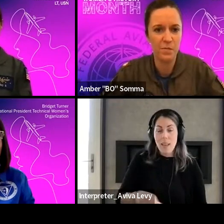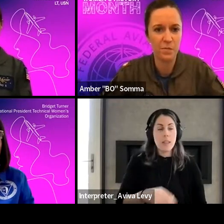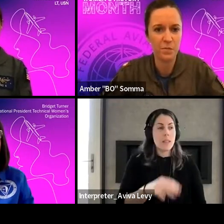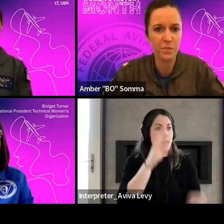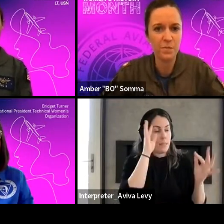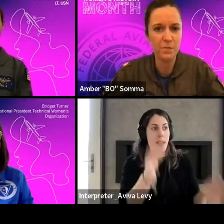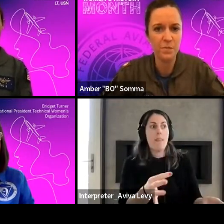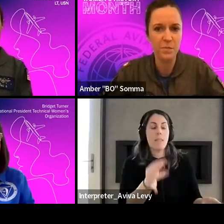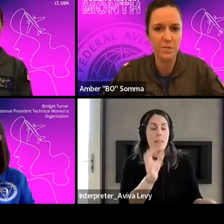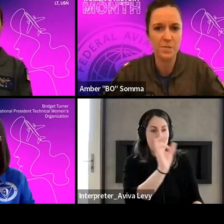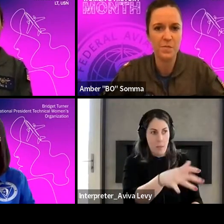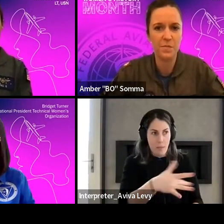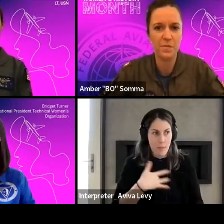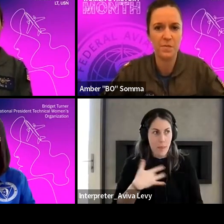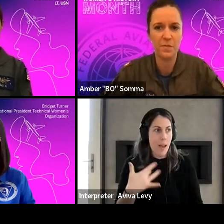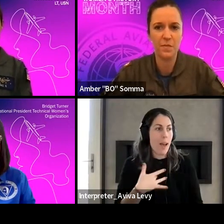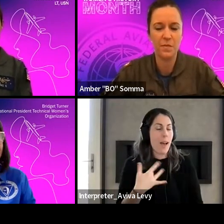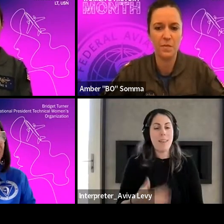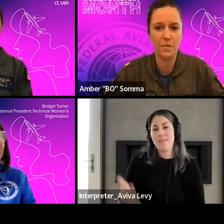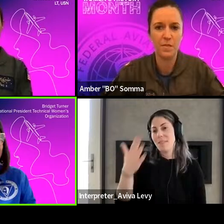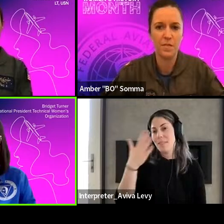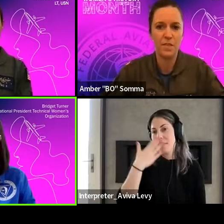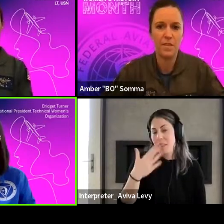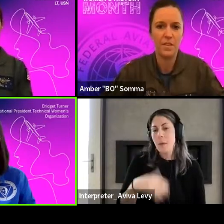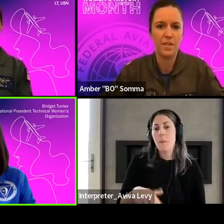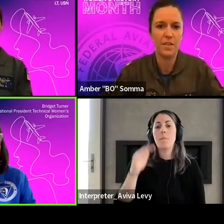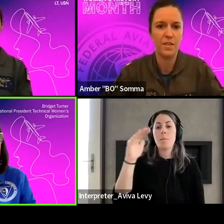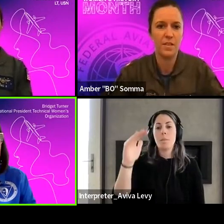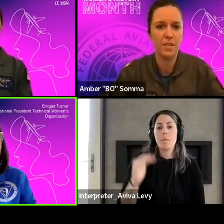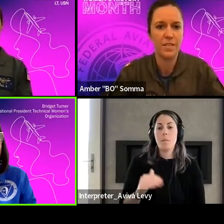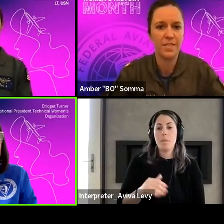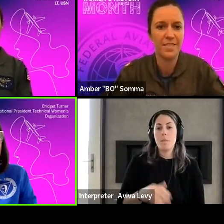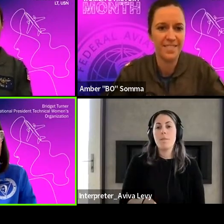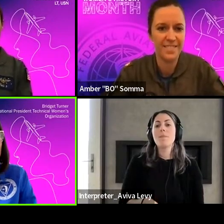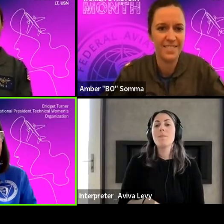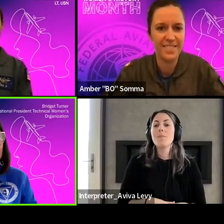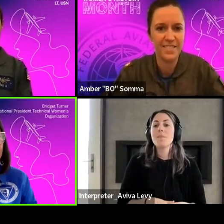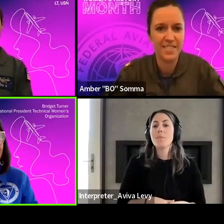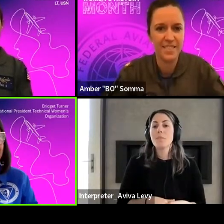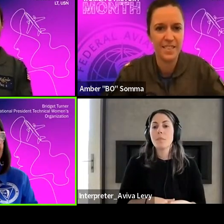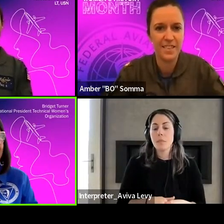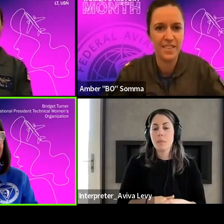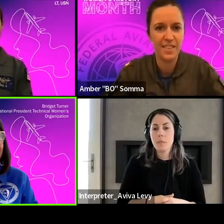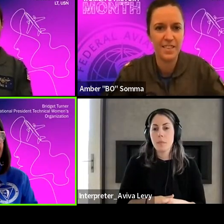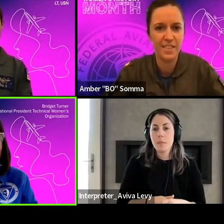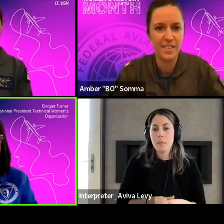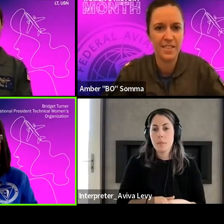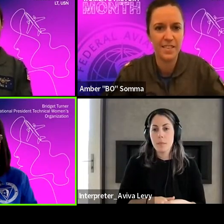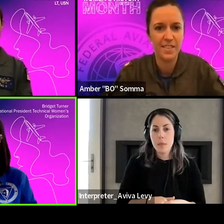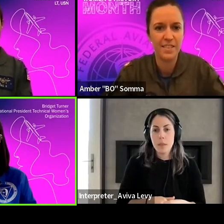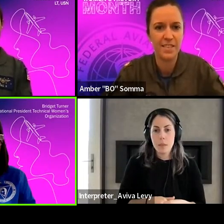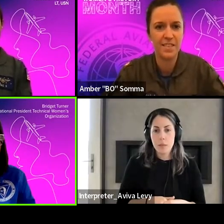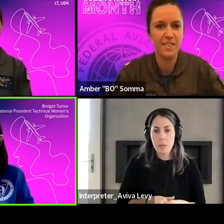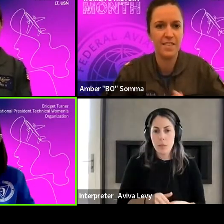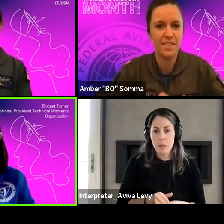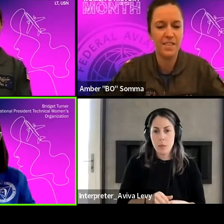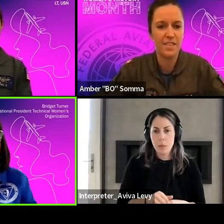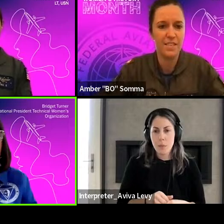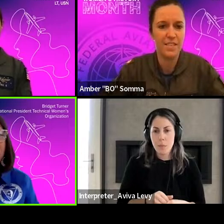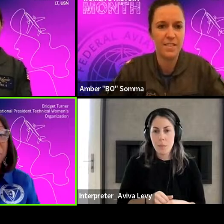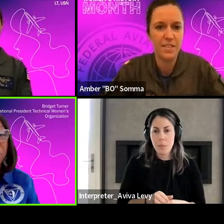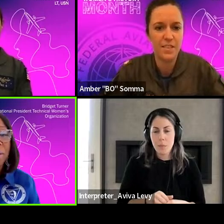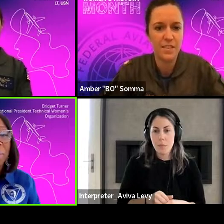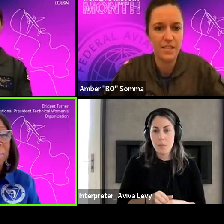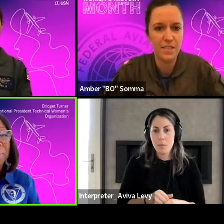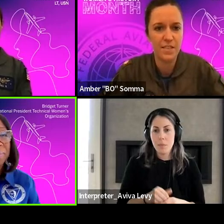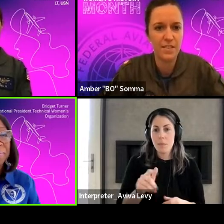Definitely. Thank you. Thank you. LCDR Summer, Ms. Sum, can you please share one of your memorable experience